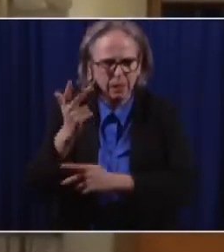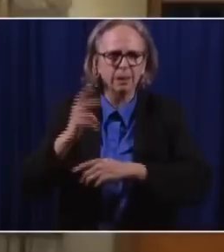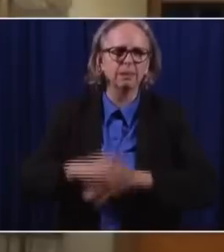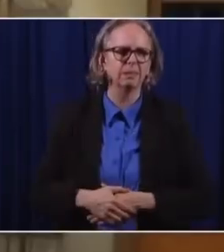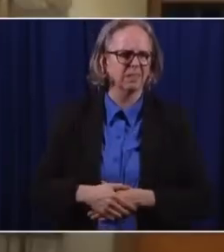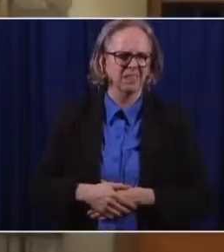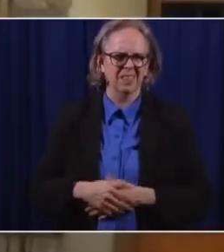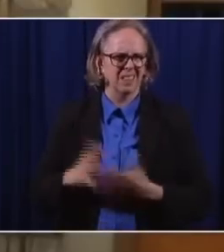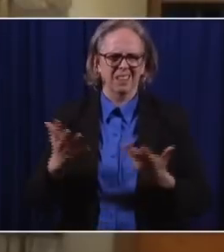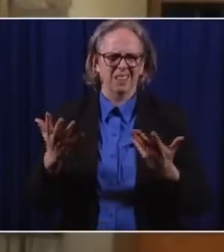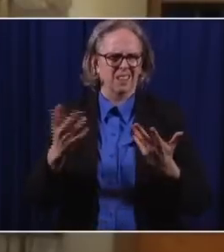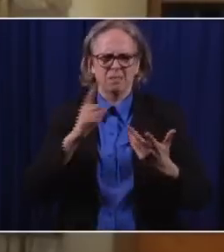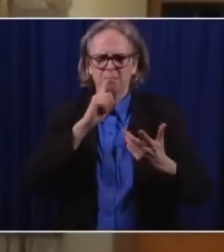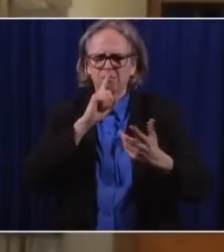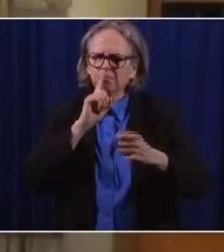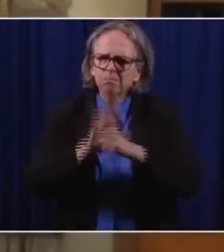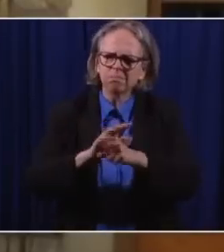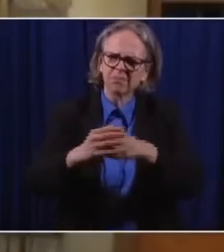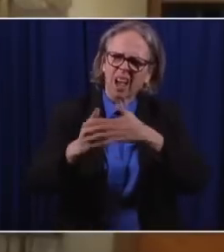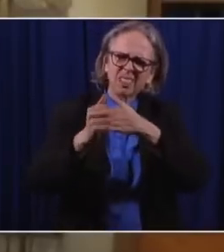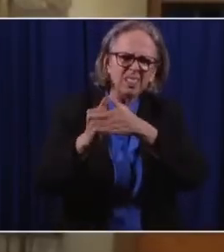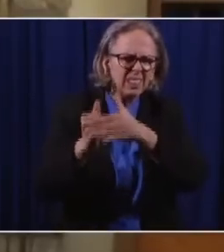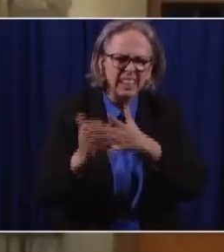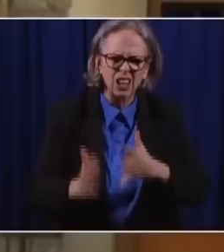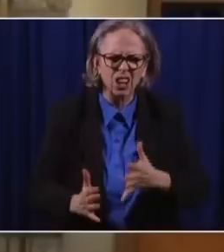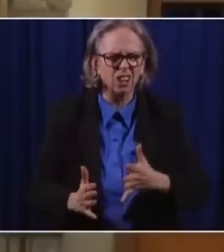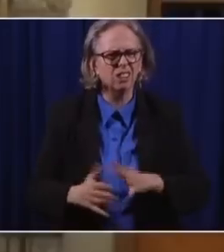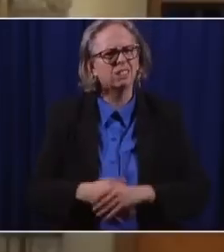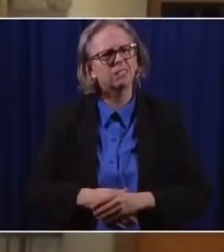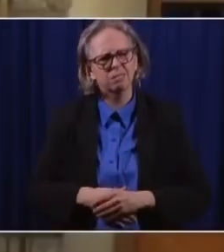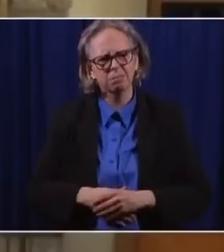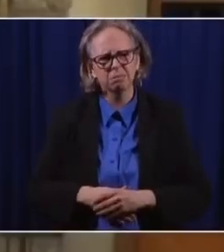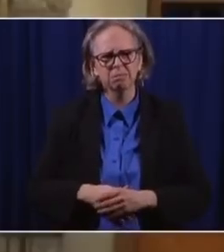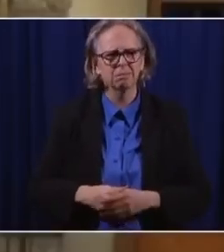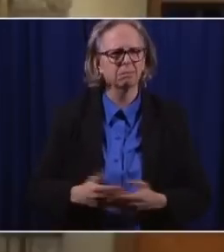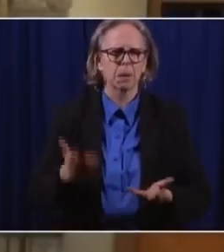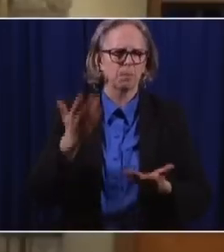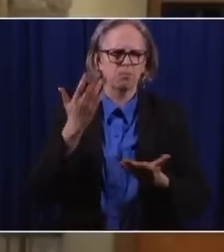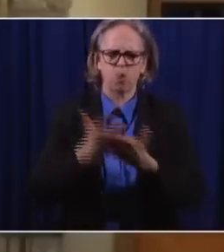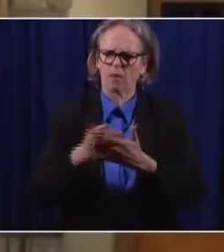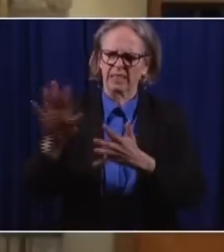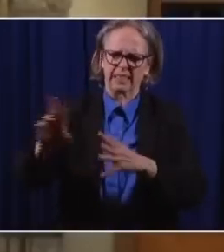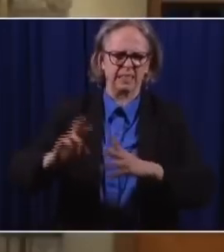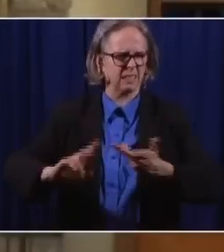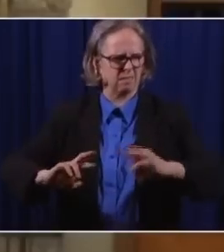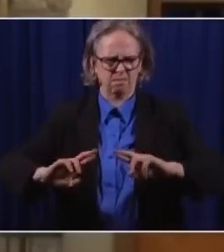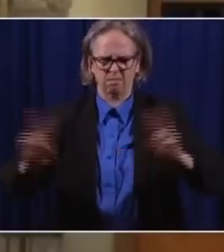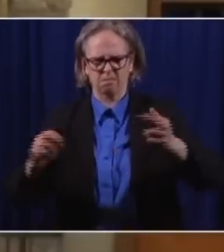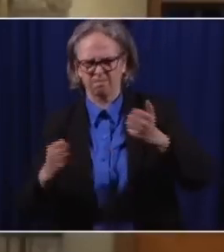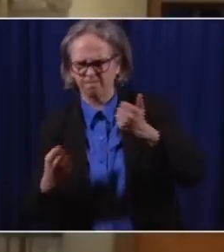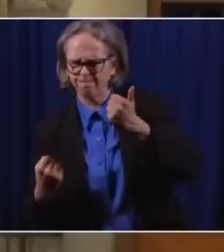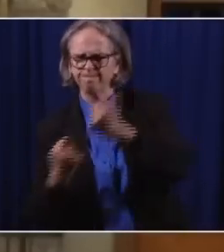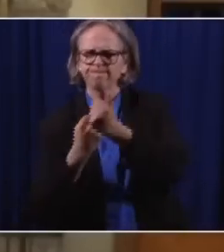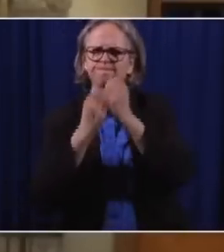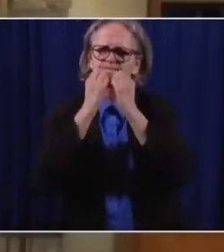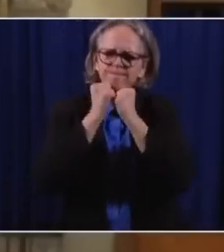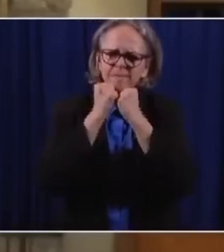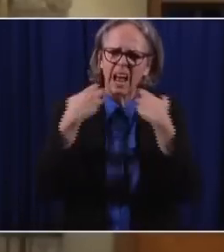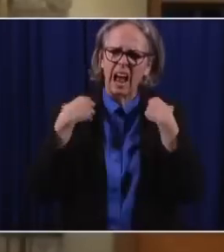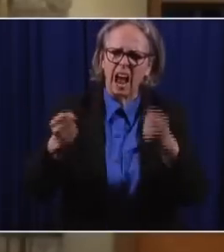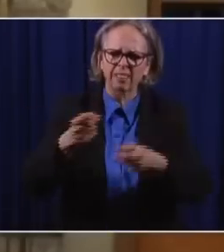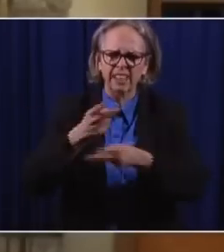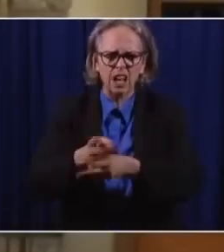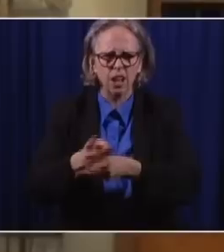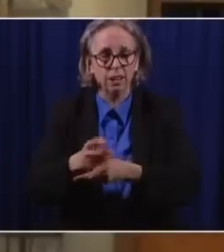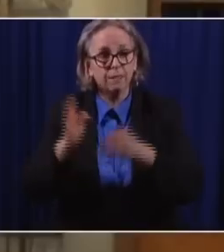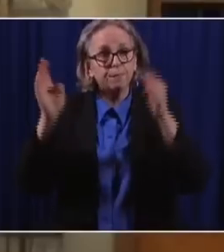addressing healthcare disparities and improving healthcare quality and population health outcomes. Under his